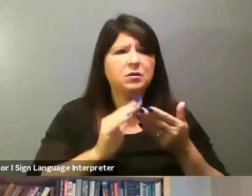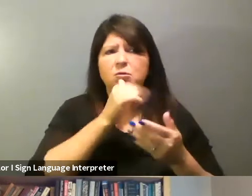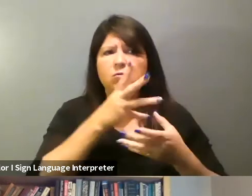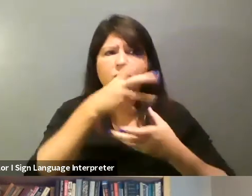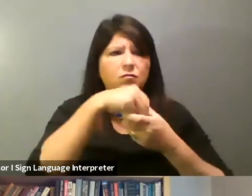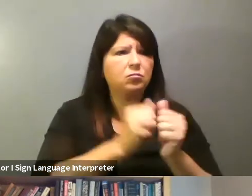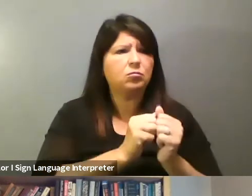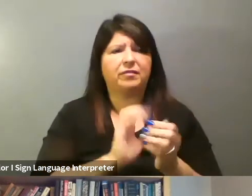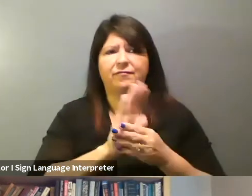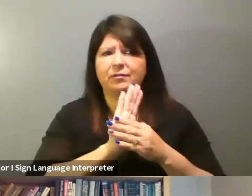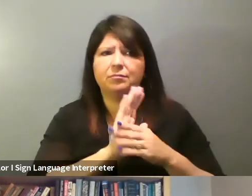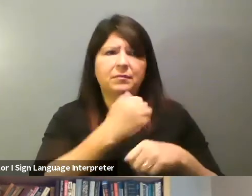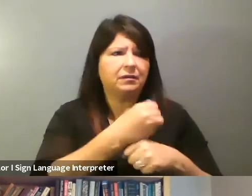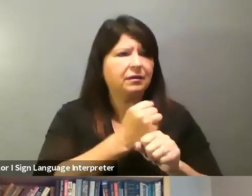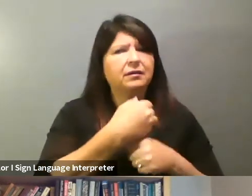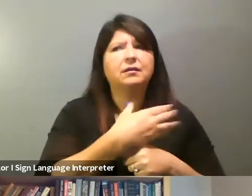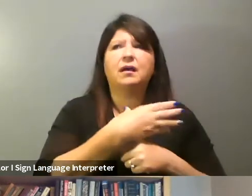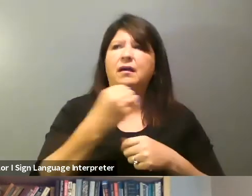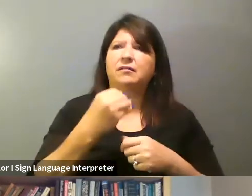learn from each other. And